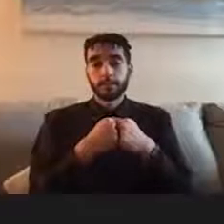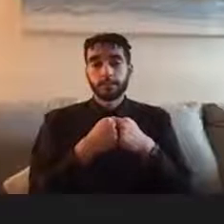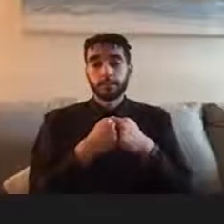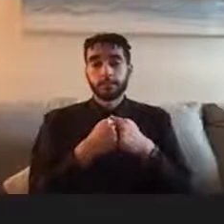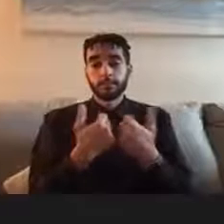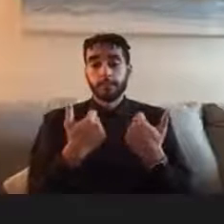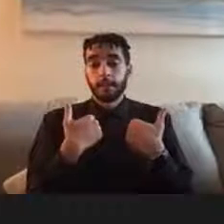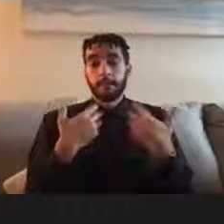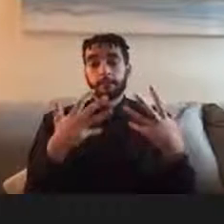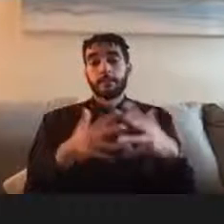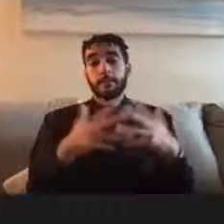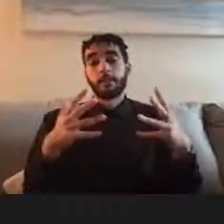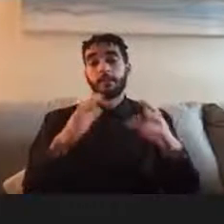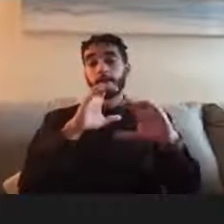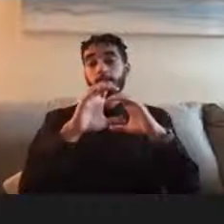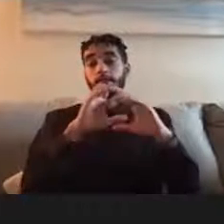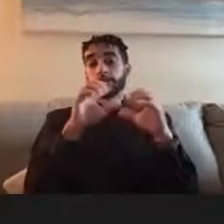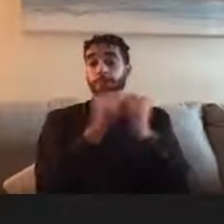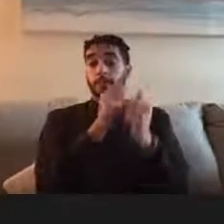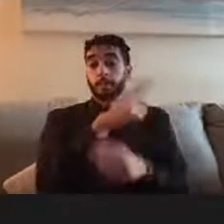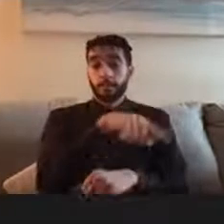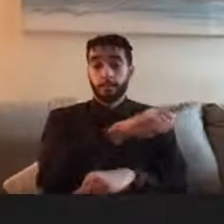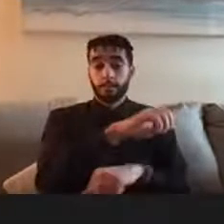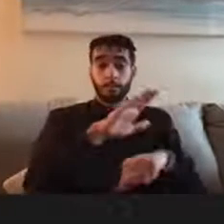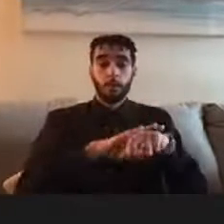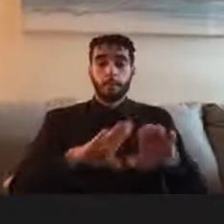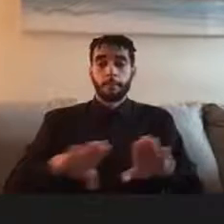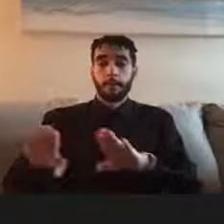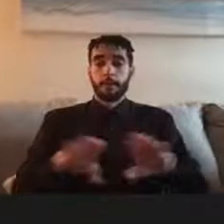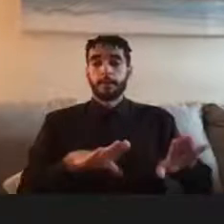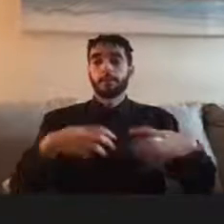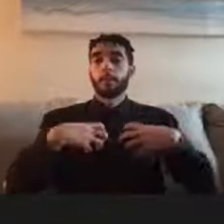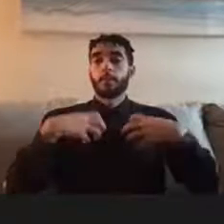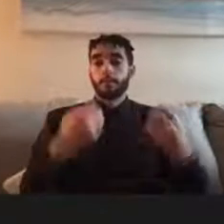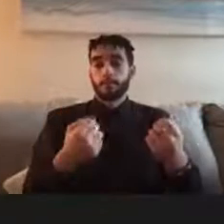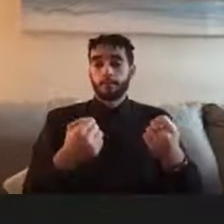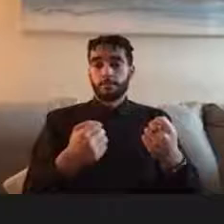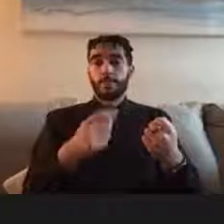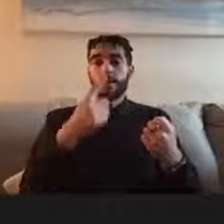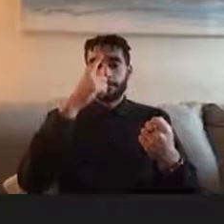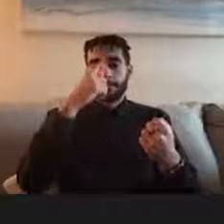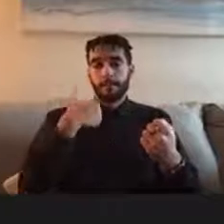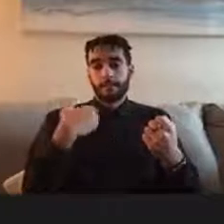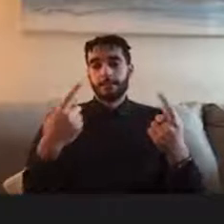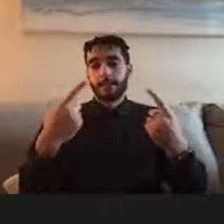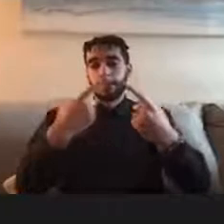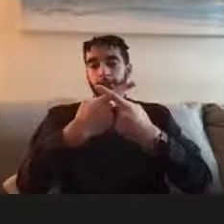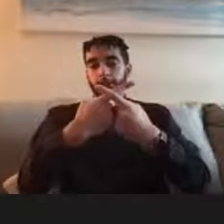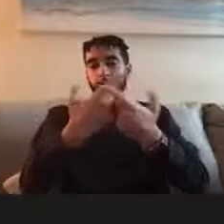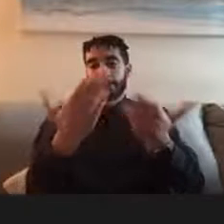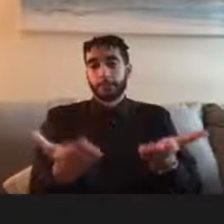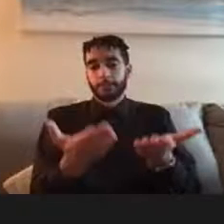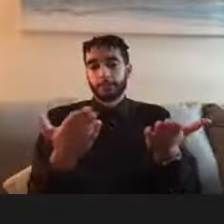have been having some conversations with them on the behavioral health side, and I think there's an intersection here.